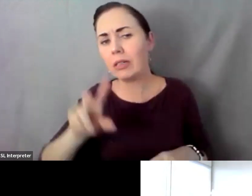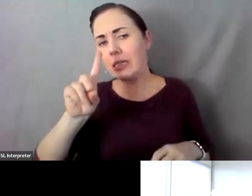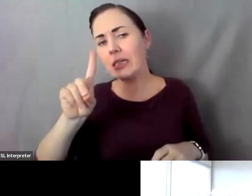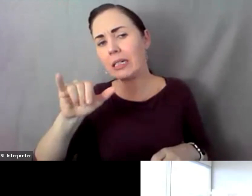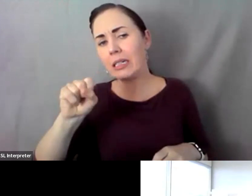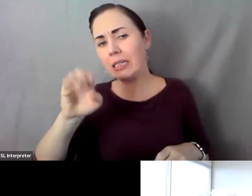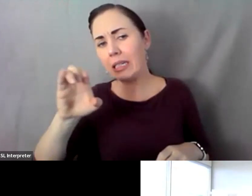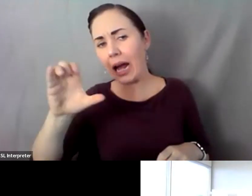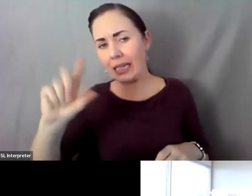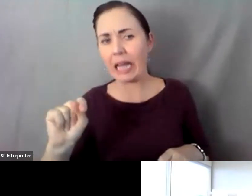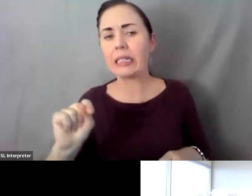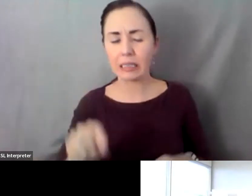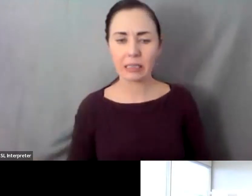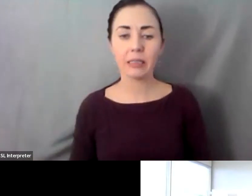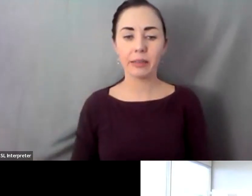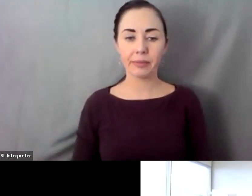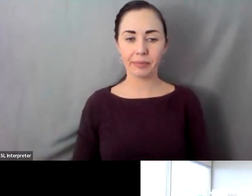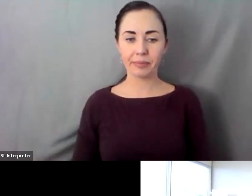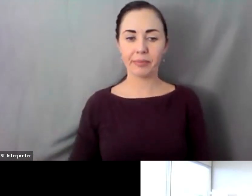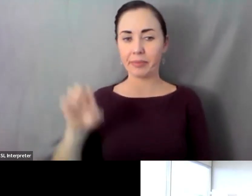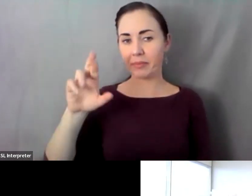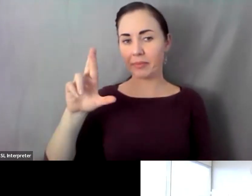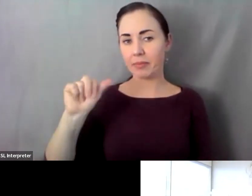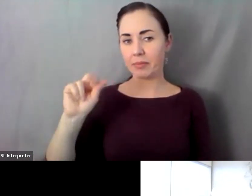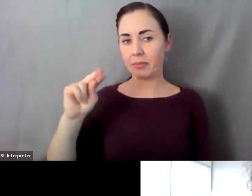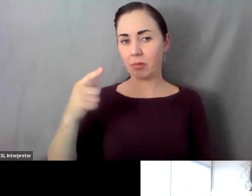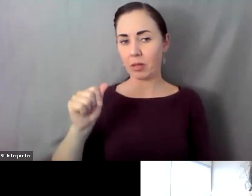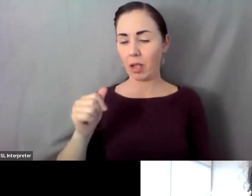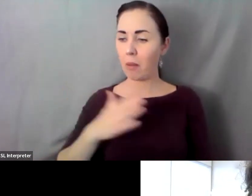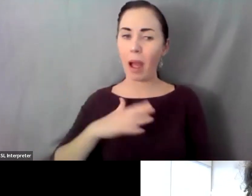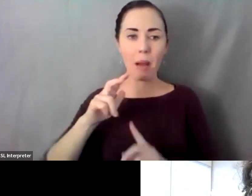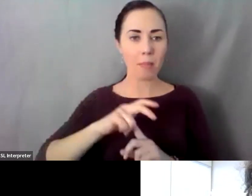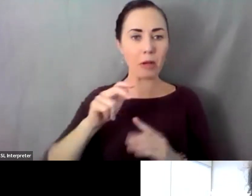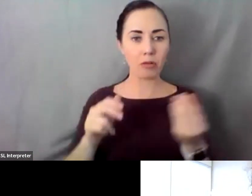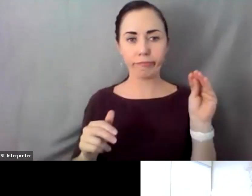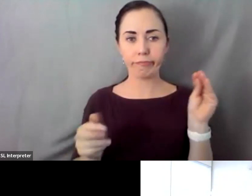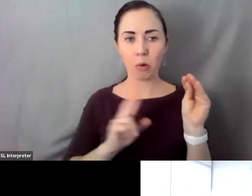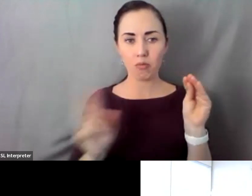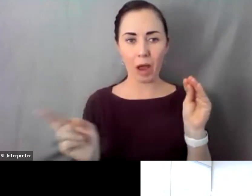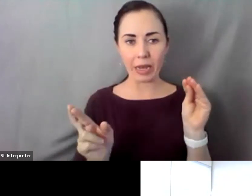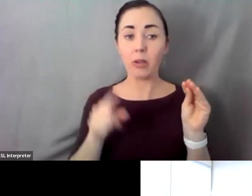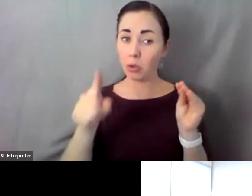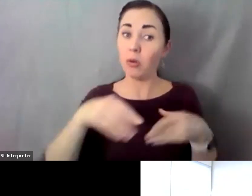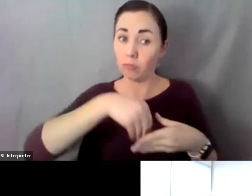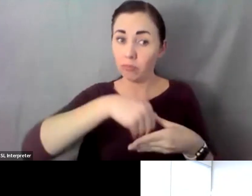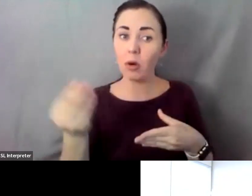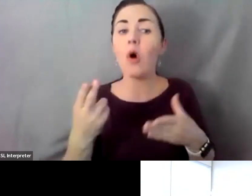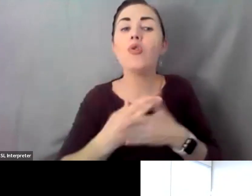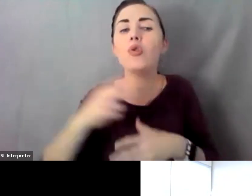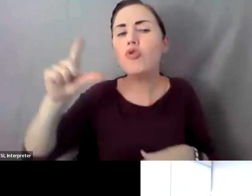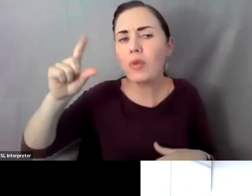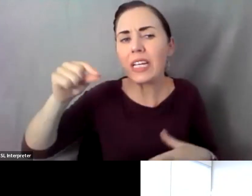All right. So I have my mushroom. Now you can take out your mushroom with your